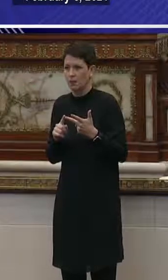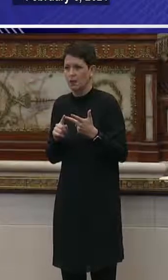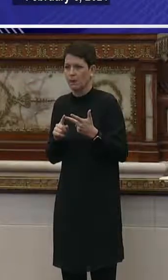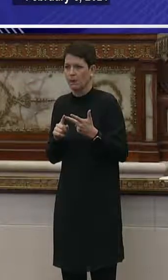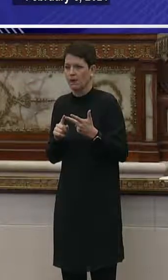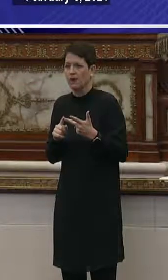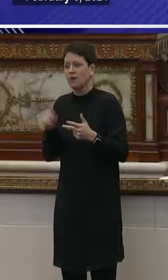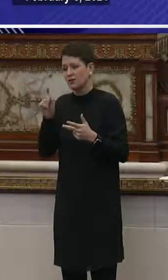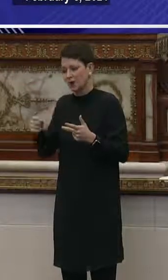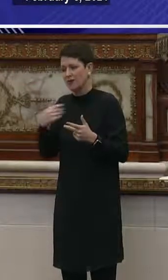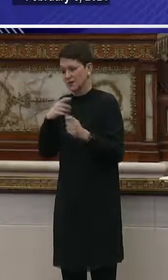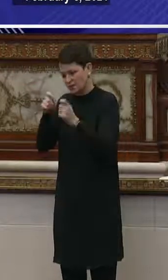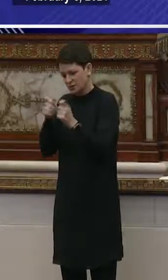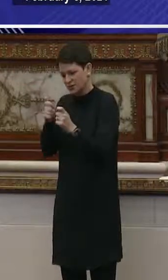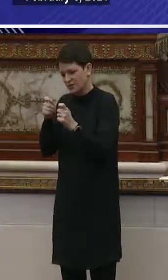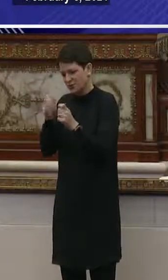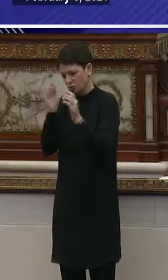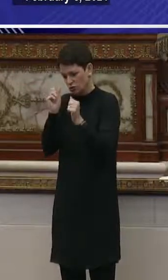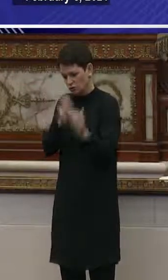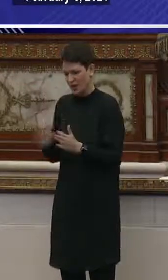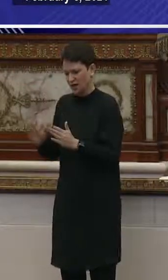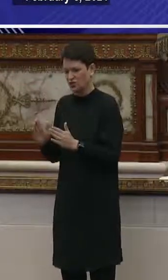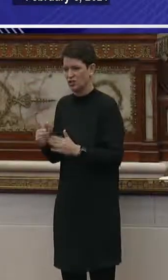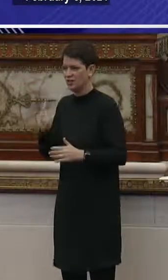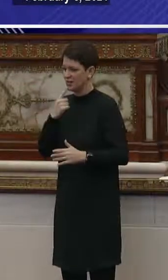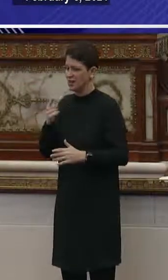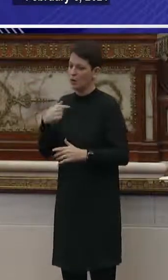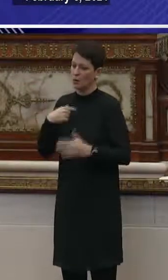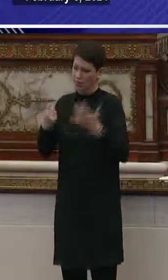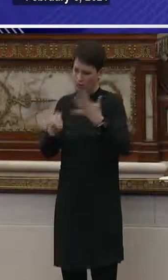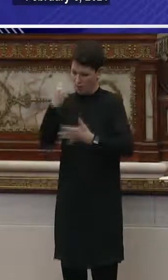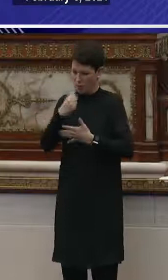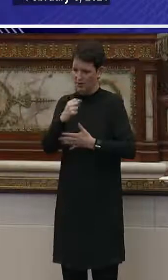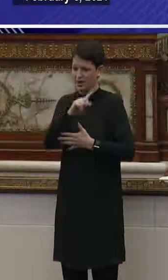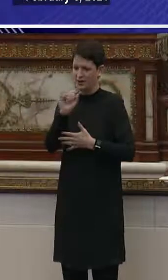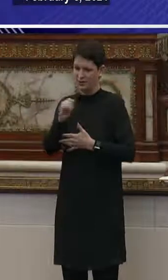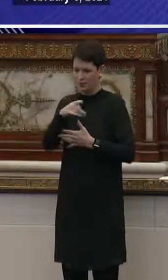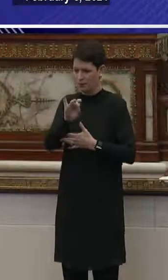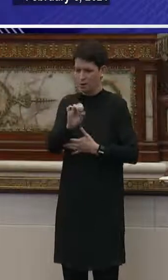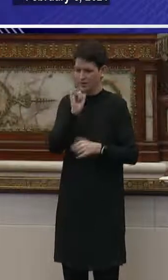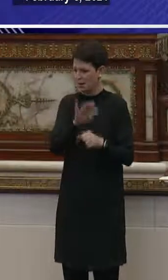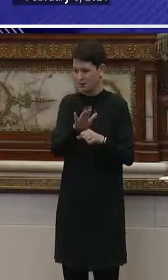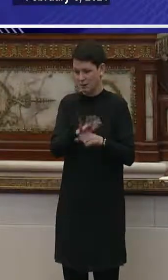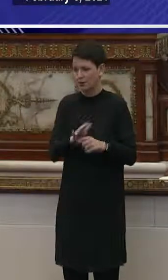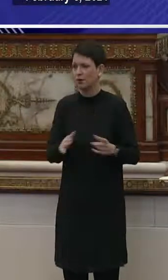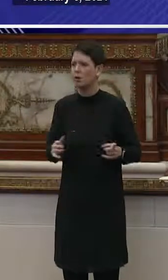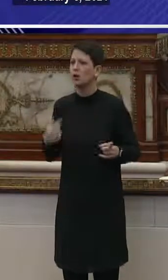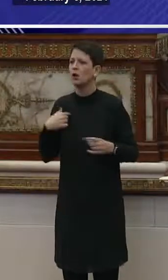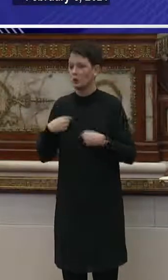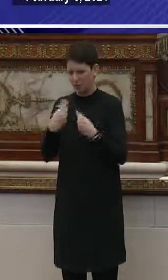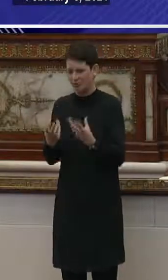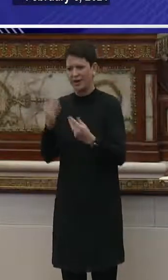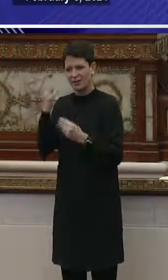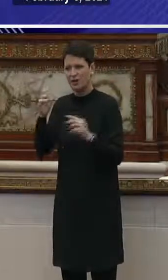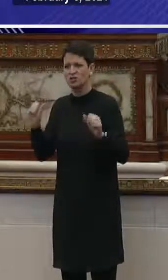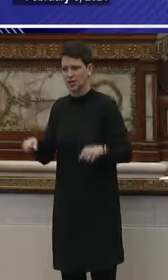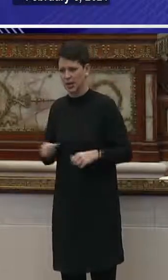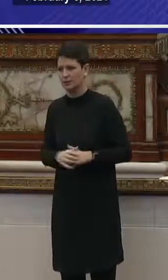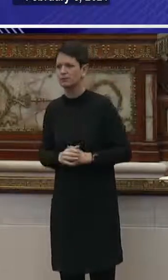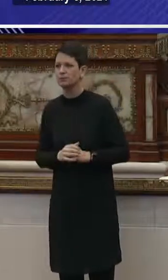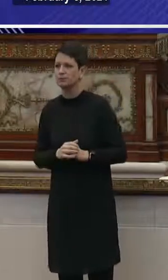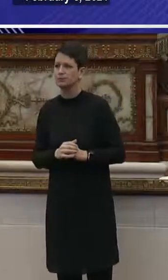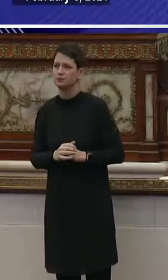There have to be specific strategies other than saying you are prioritizing zip codes. Yes. Yeah, we can provide that information to council. All